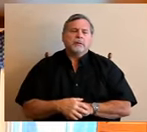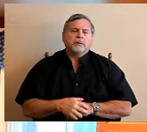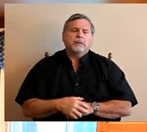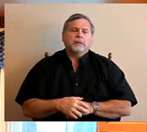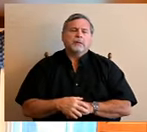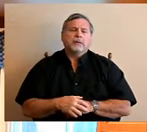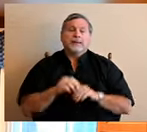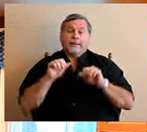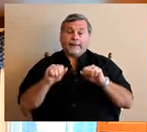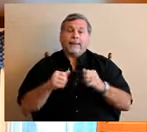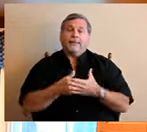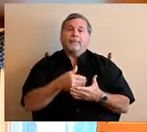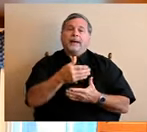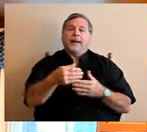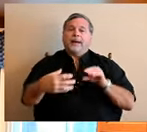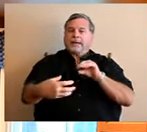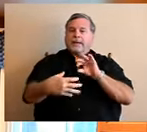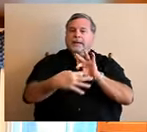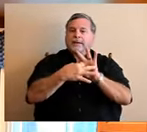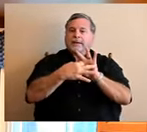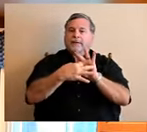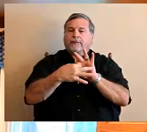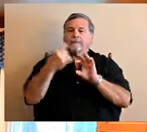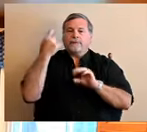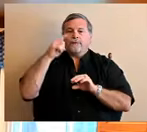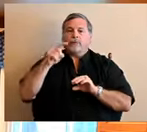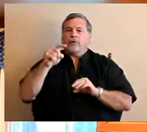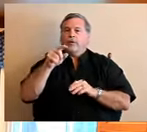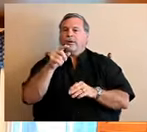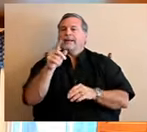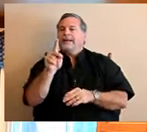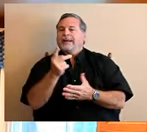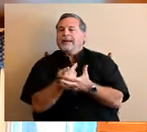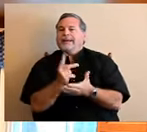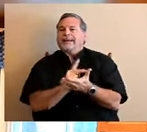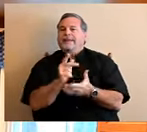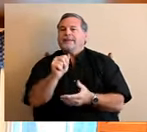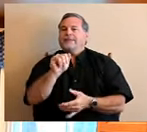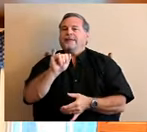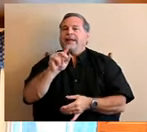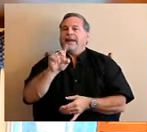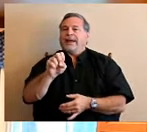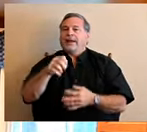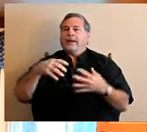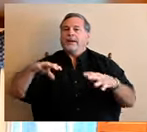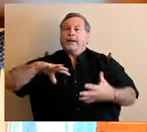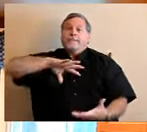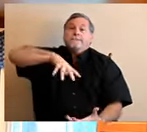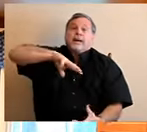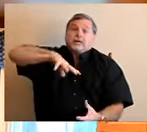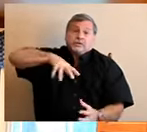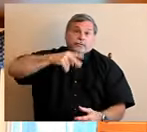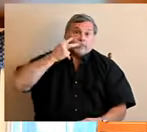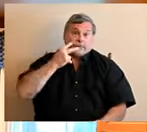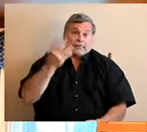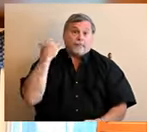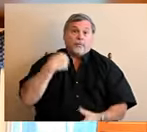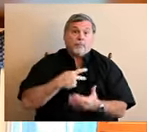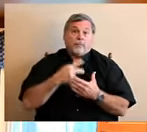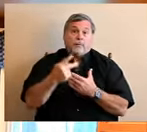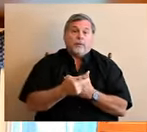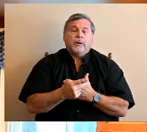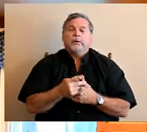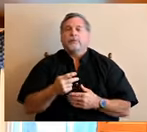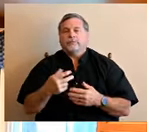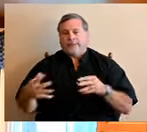but you can also get attachments. So if you have a KitchenAid mixer like you've seen on some of my shows, you can get